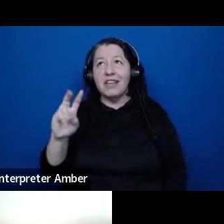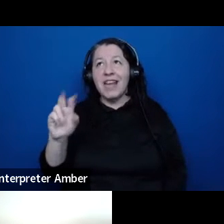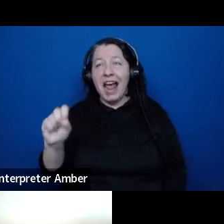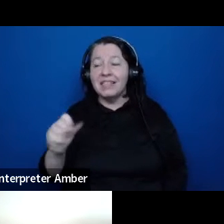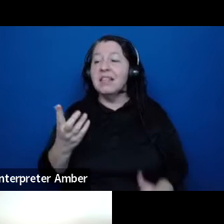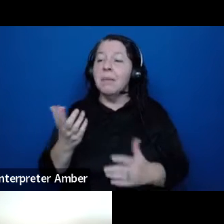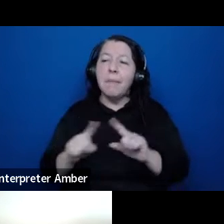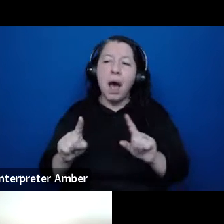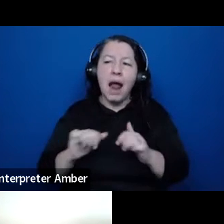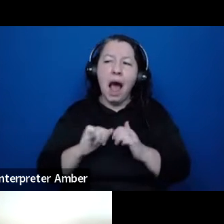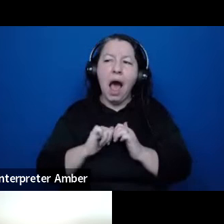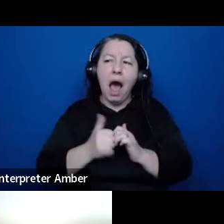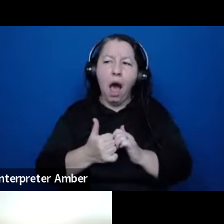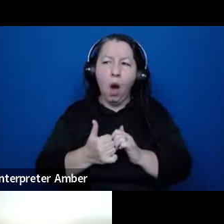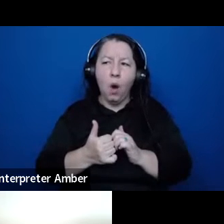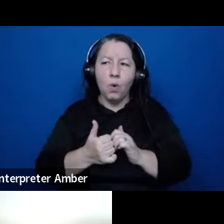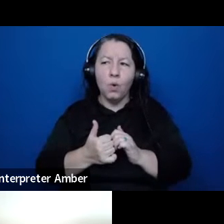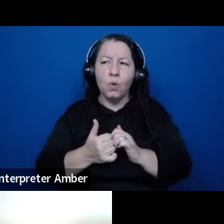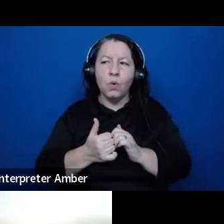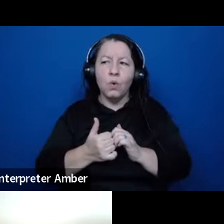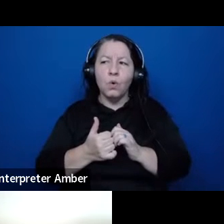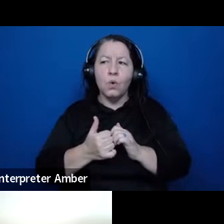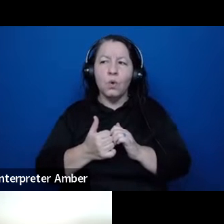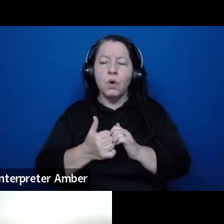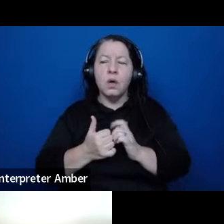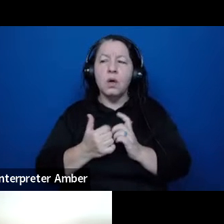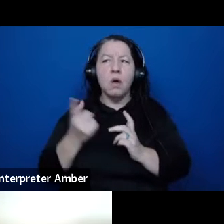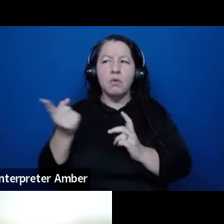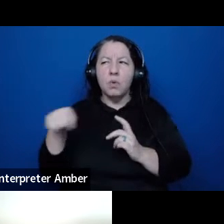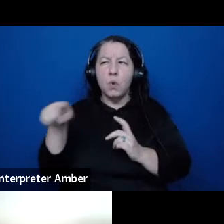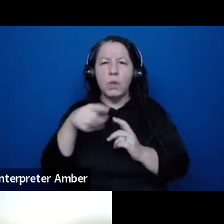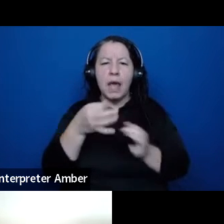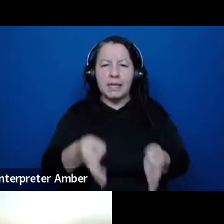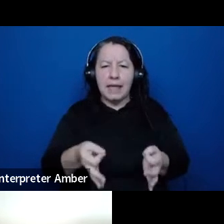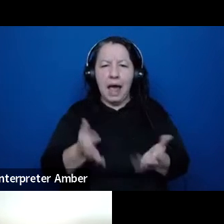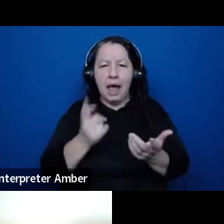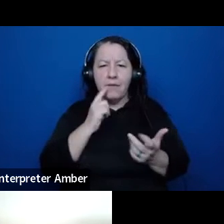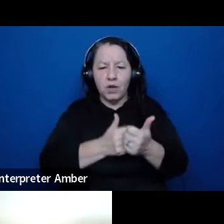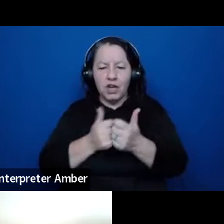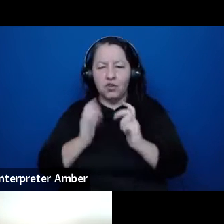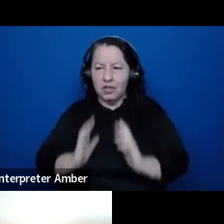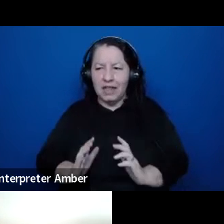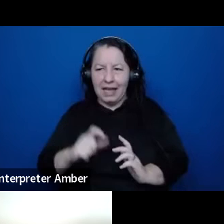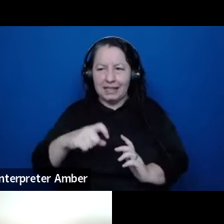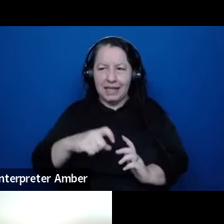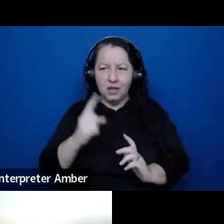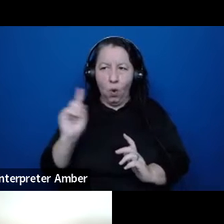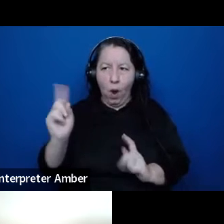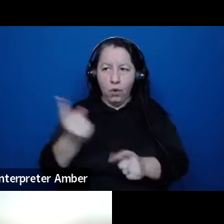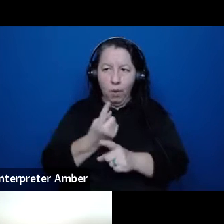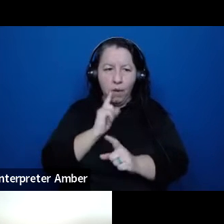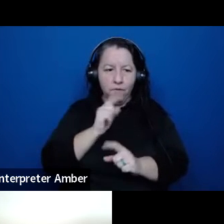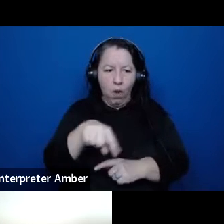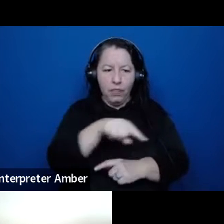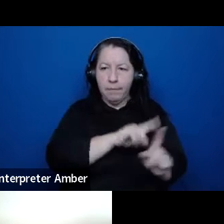determining for each client's needs on where the appropriate place for them to go is? Because, and the reason that I'm asking